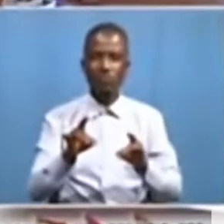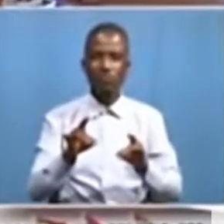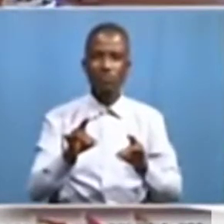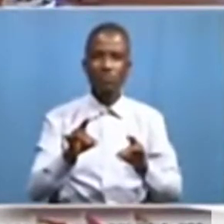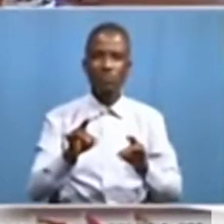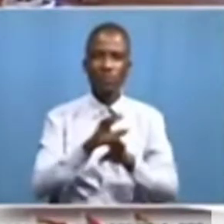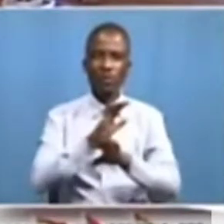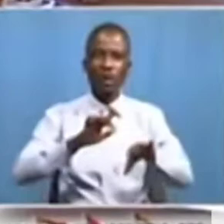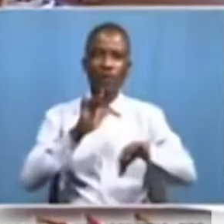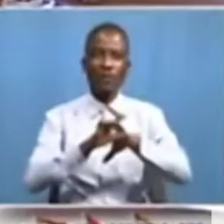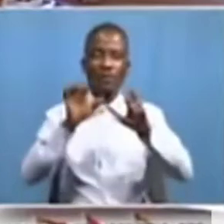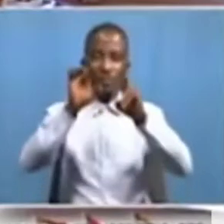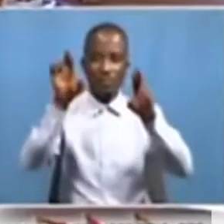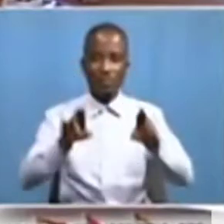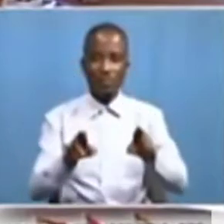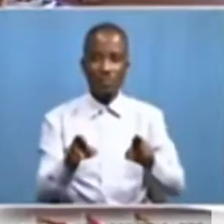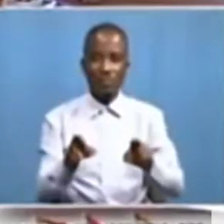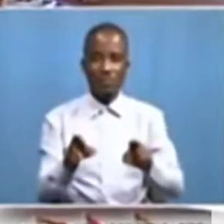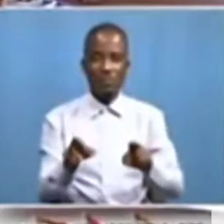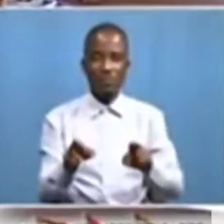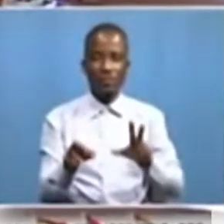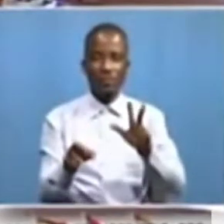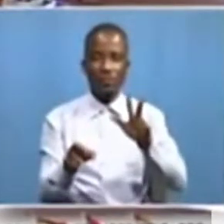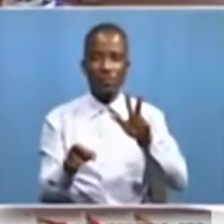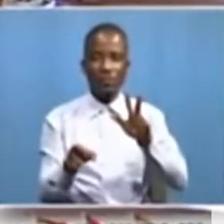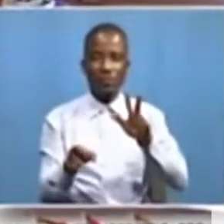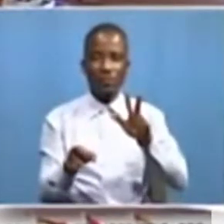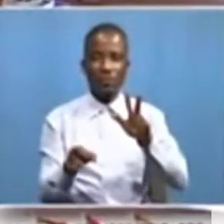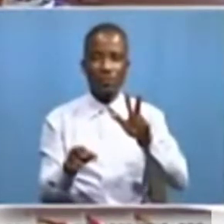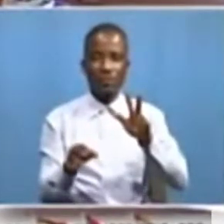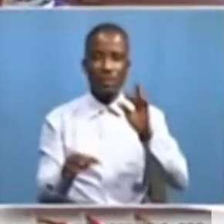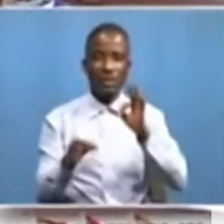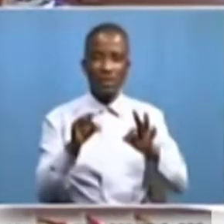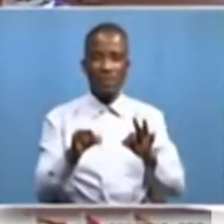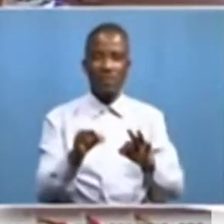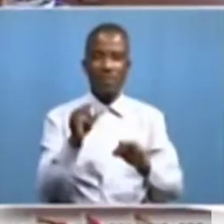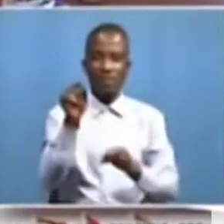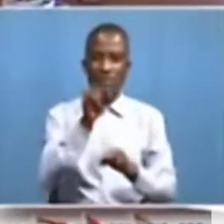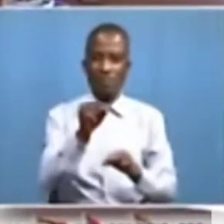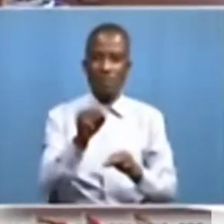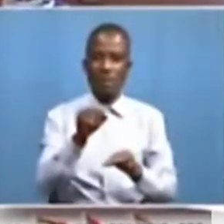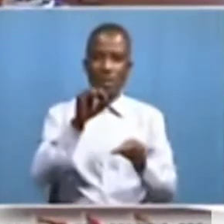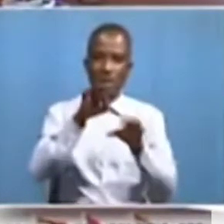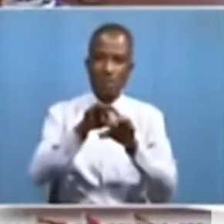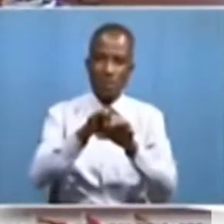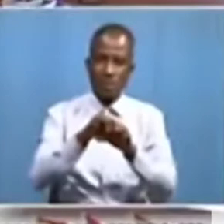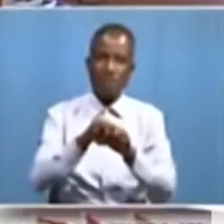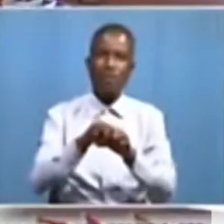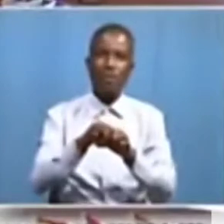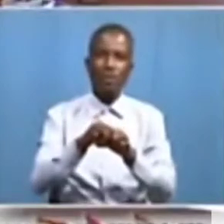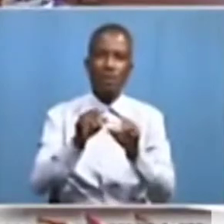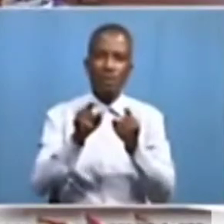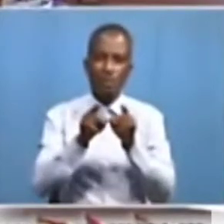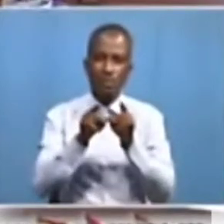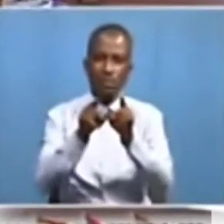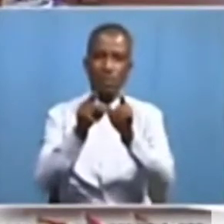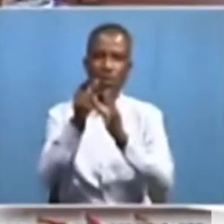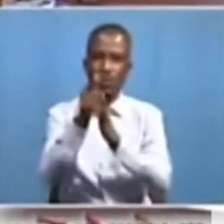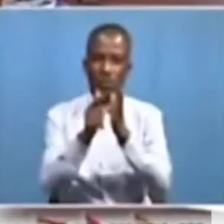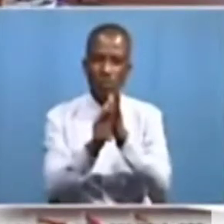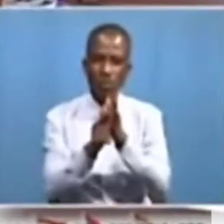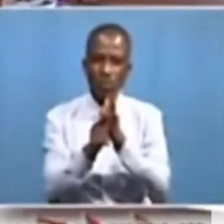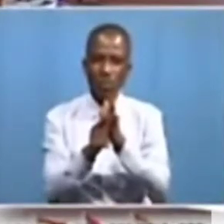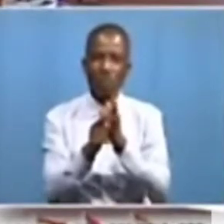not affect the result of the election. 3. But even though the election was conducted substantially in accordance with the law